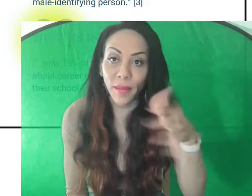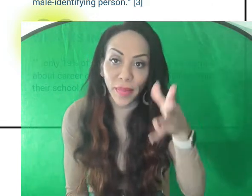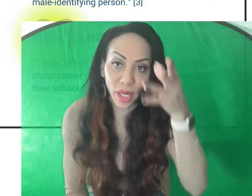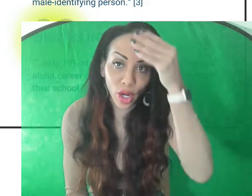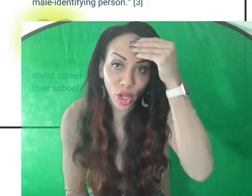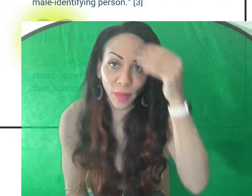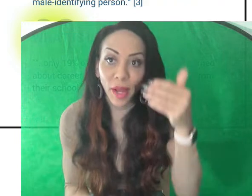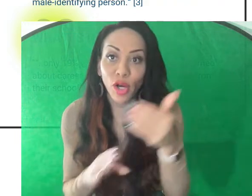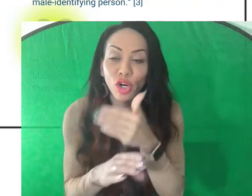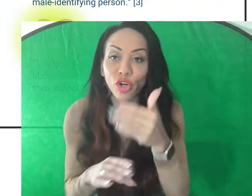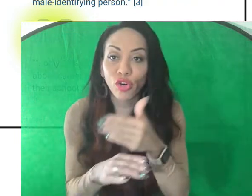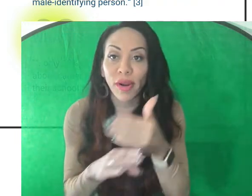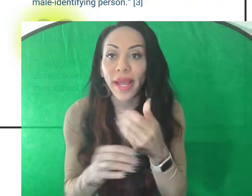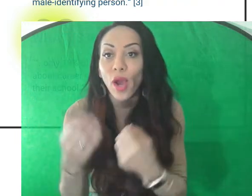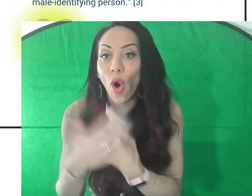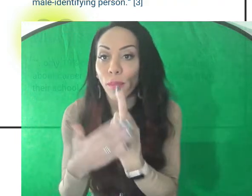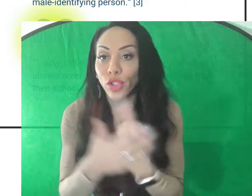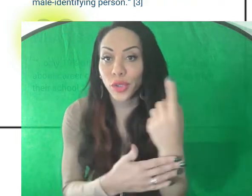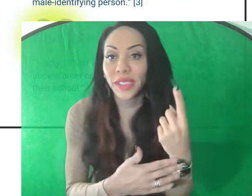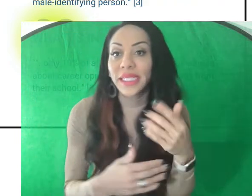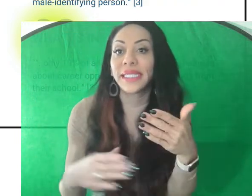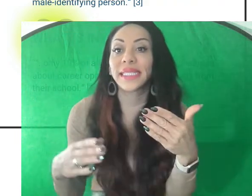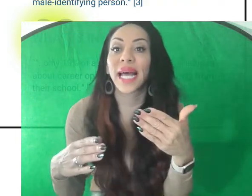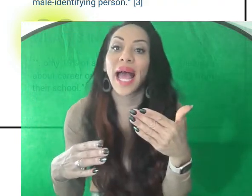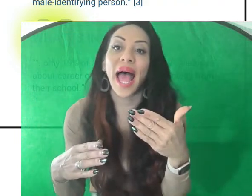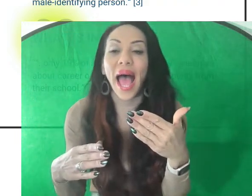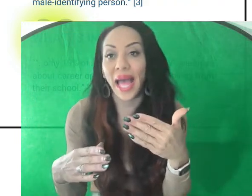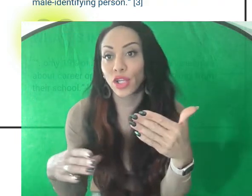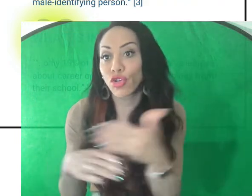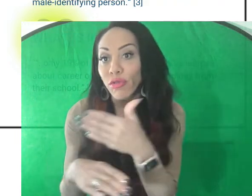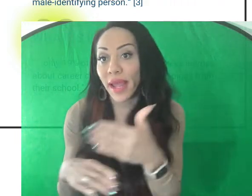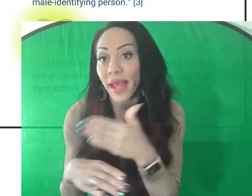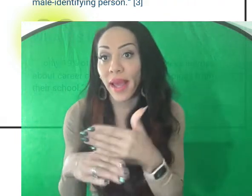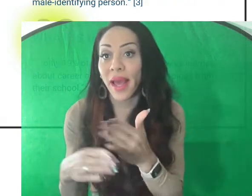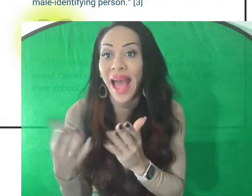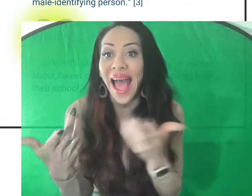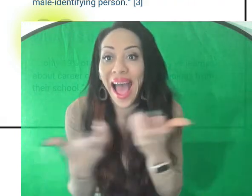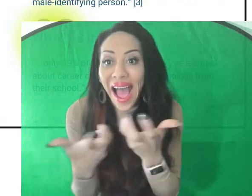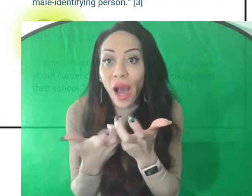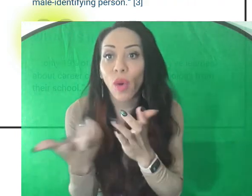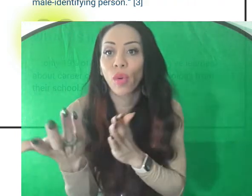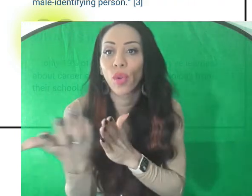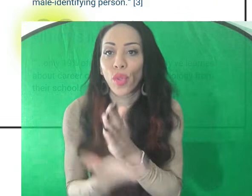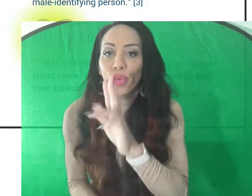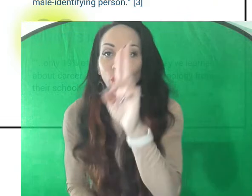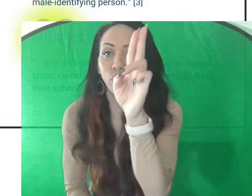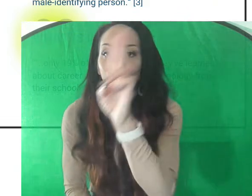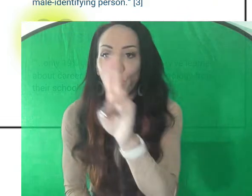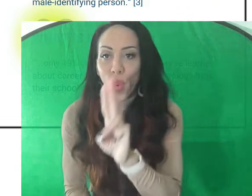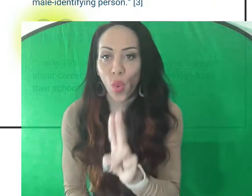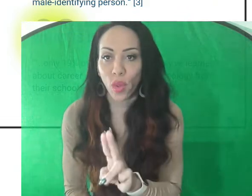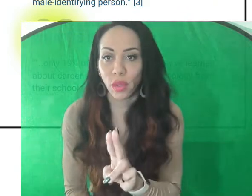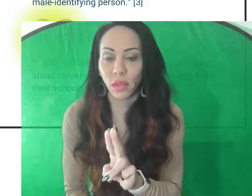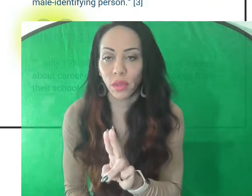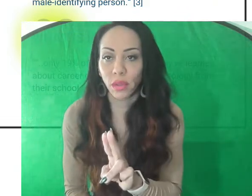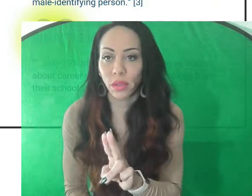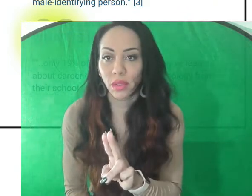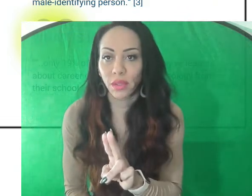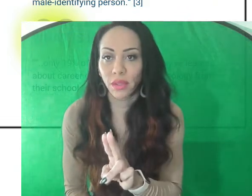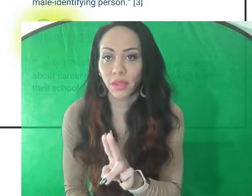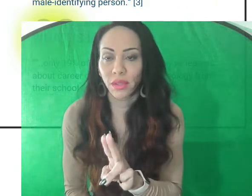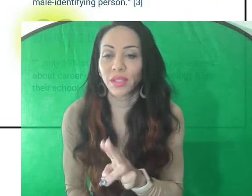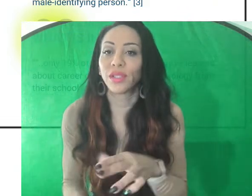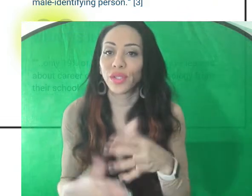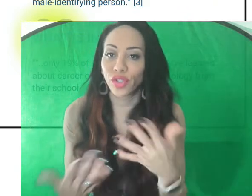in technology from schools. So there's a very small amount, like where are people finding out about what these jobs look